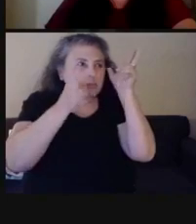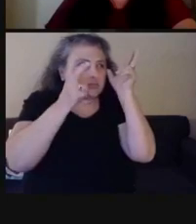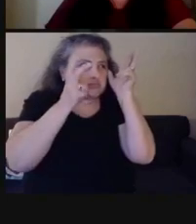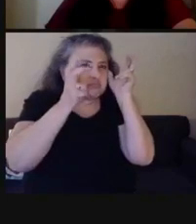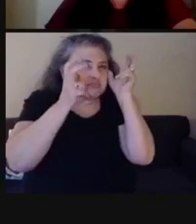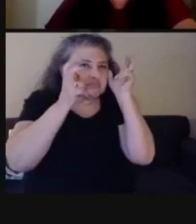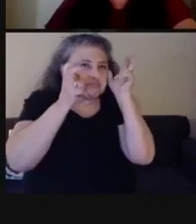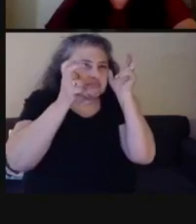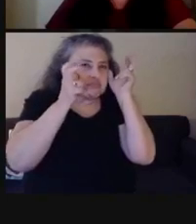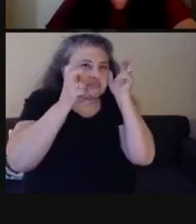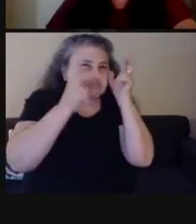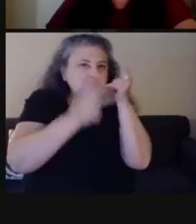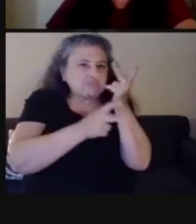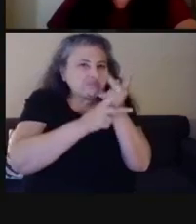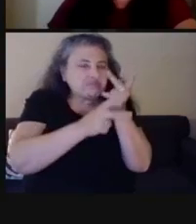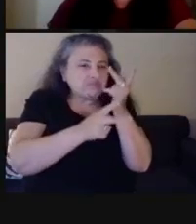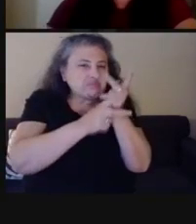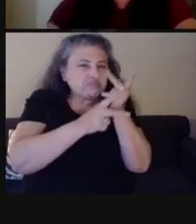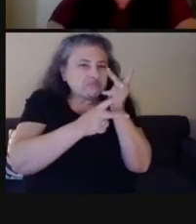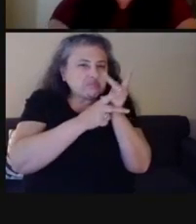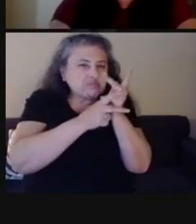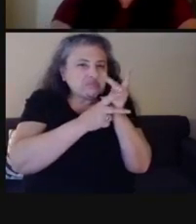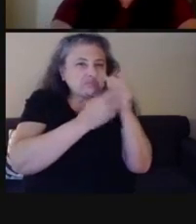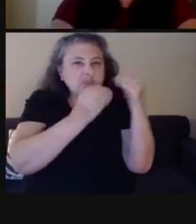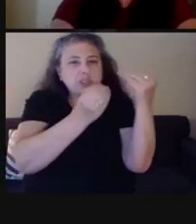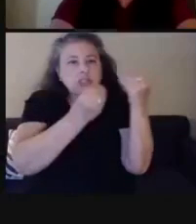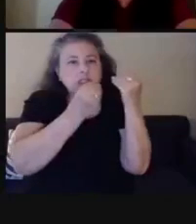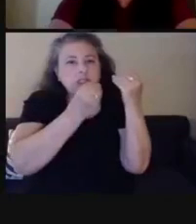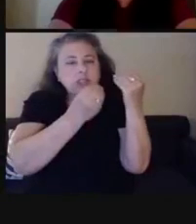the teachings that we're receiving.